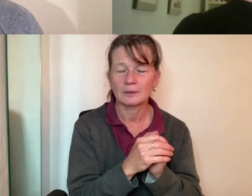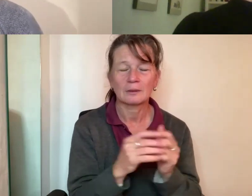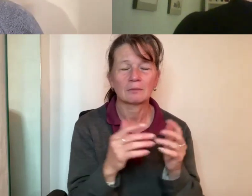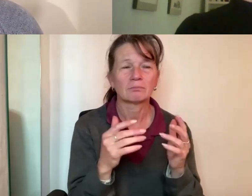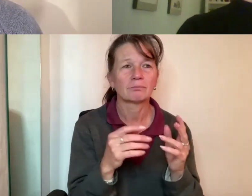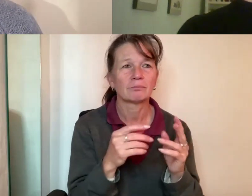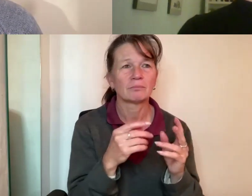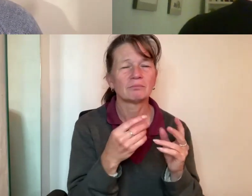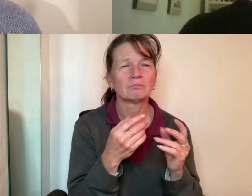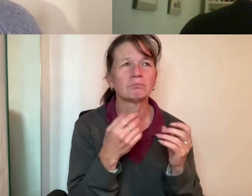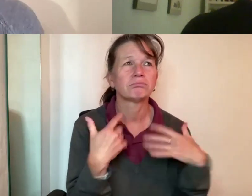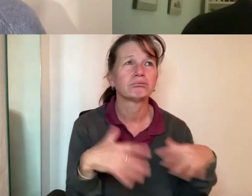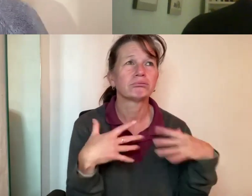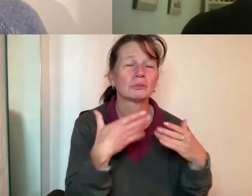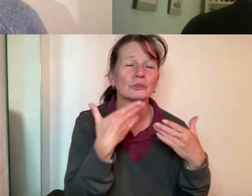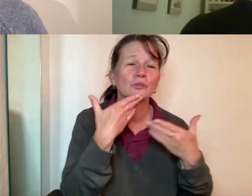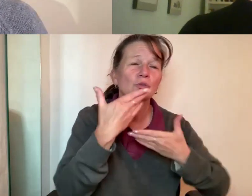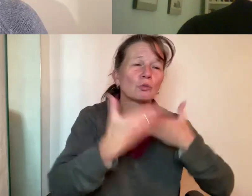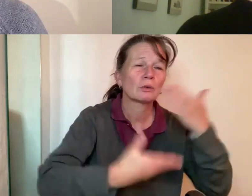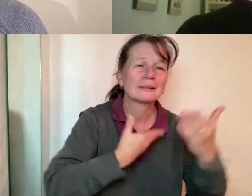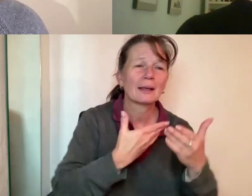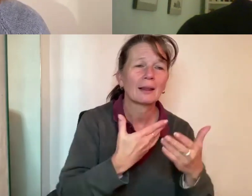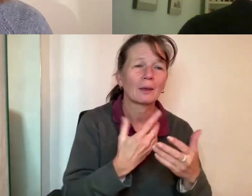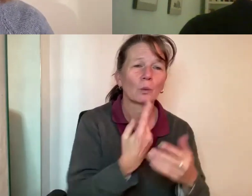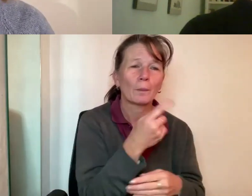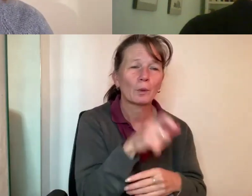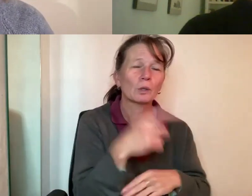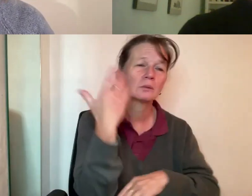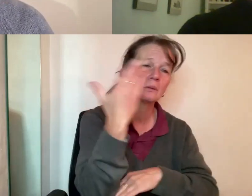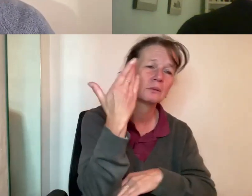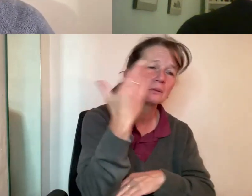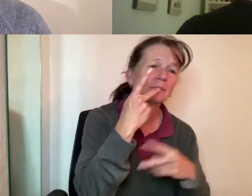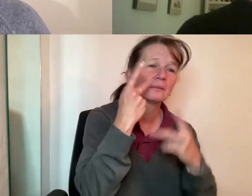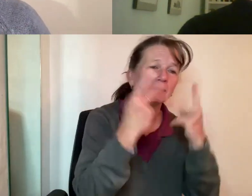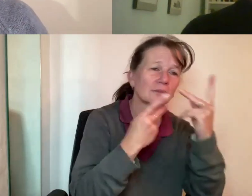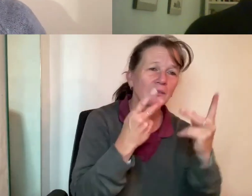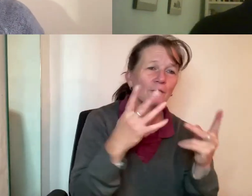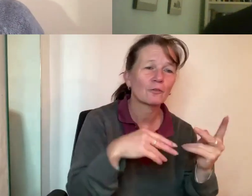extraordinary storytelling monologues about women in the Old Testament.